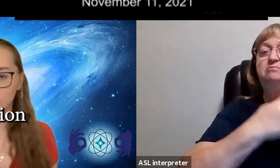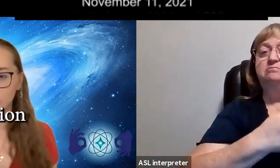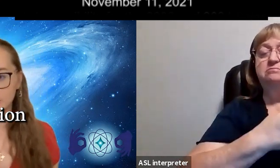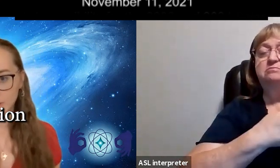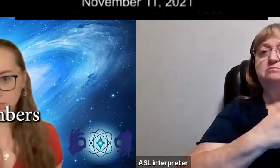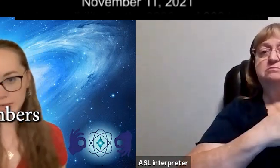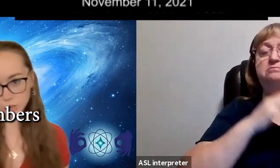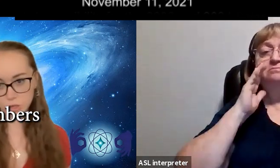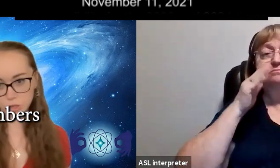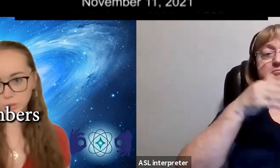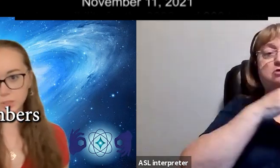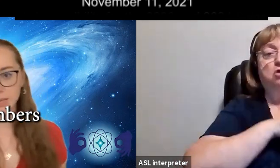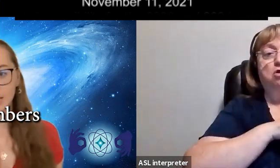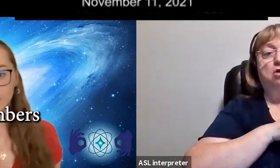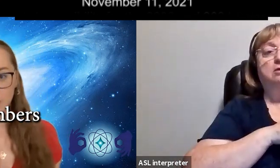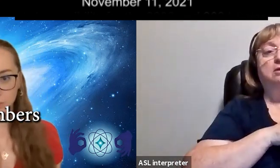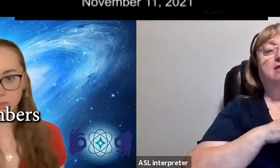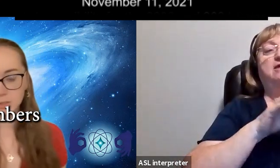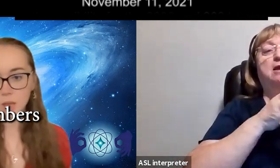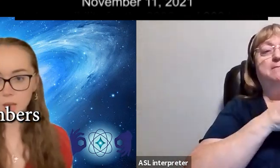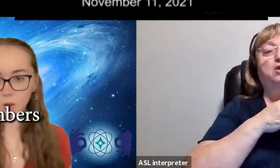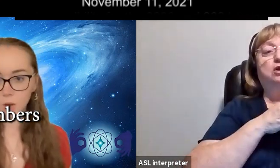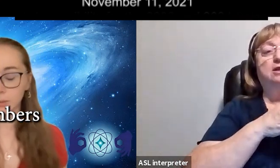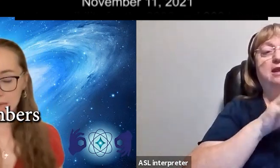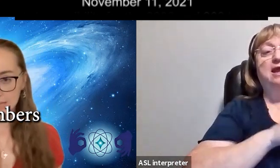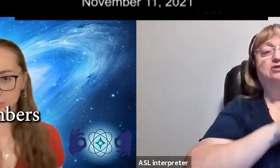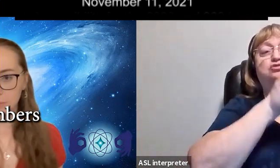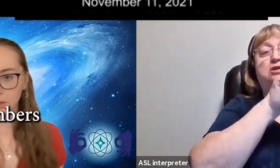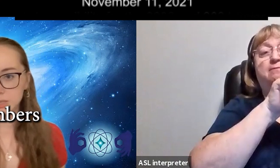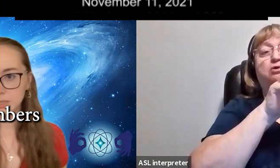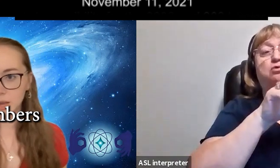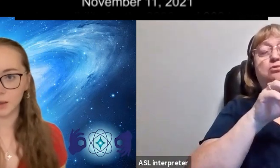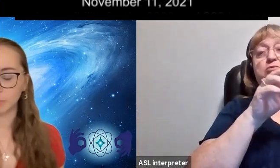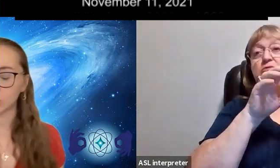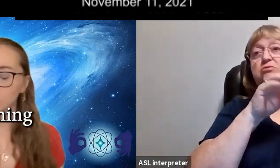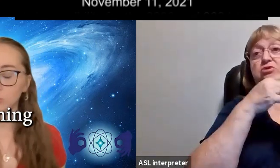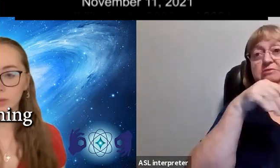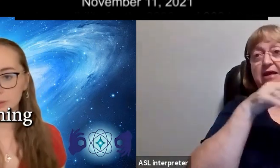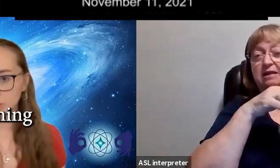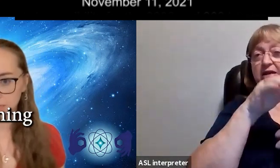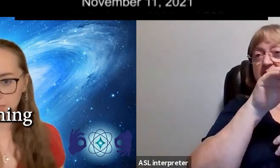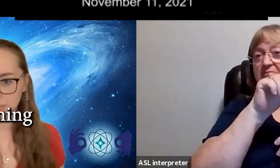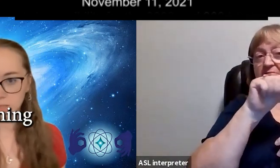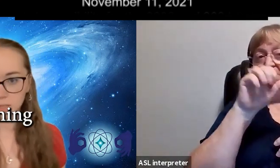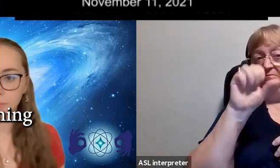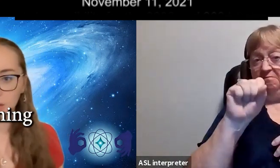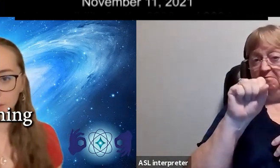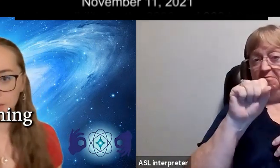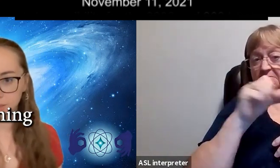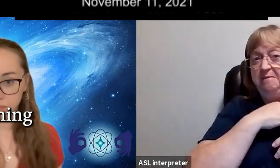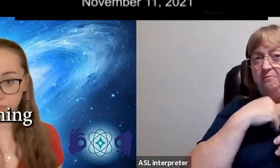aimed towards American Astronomical Society members or AAS members who may be presenting at